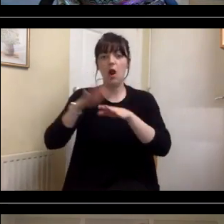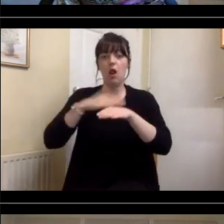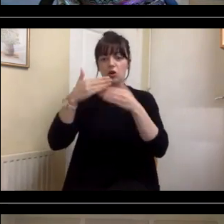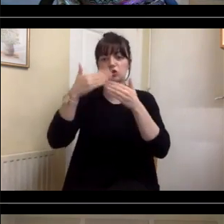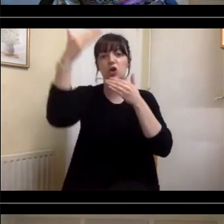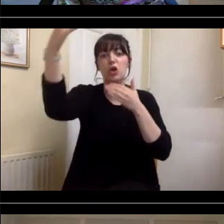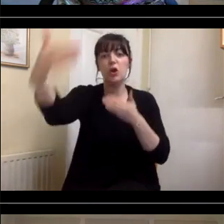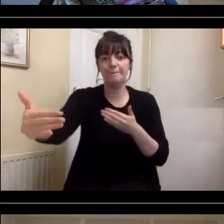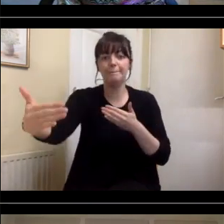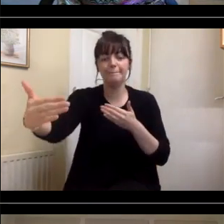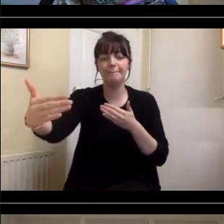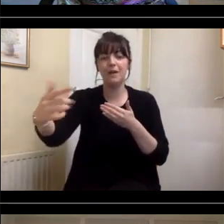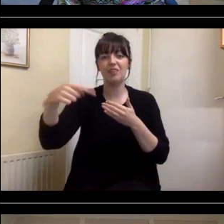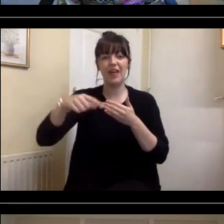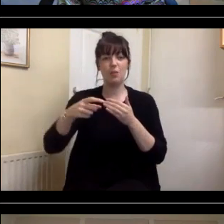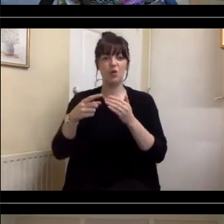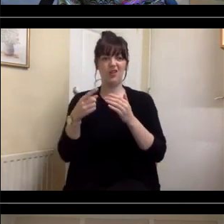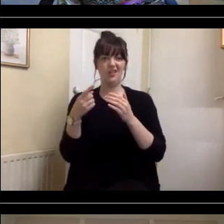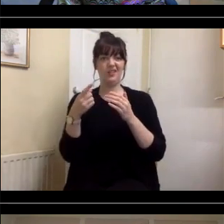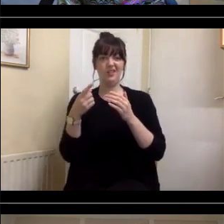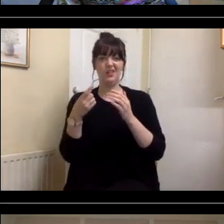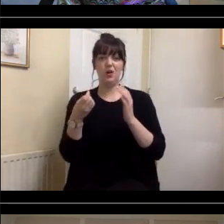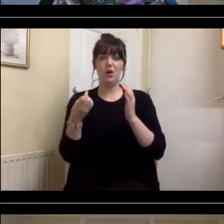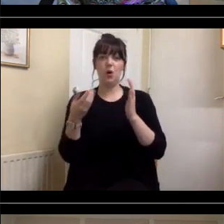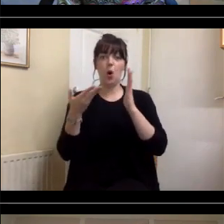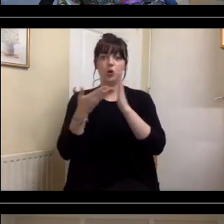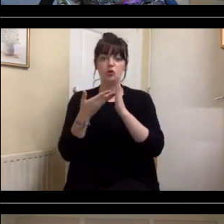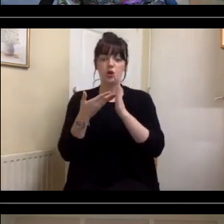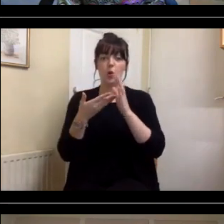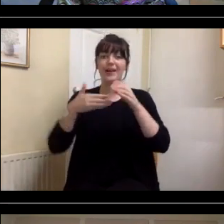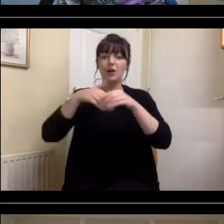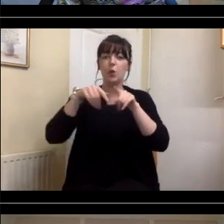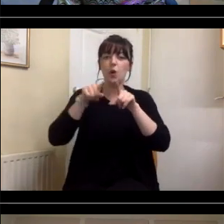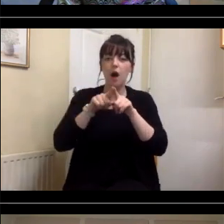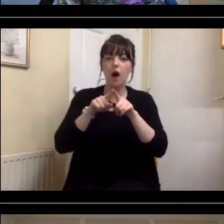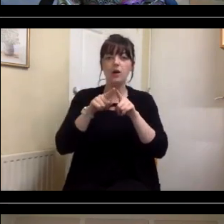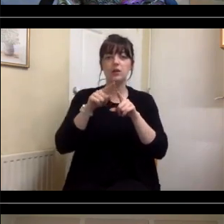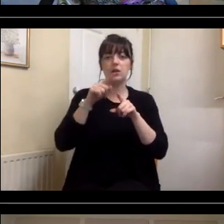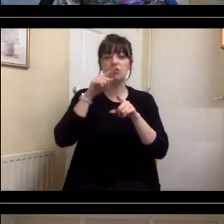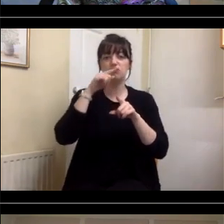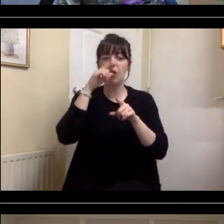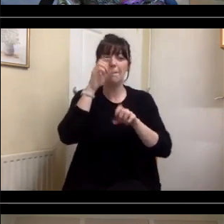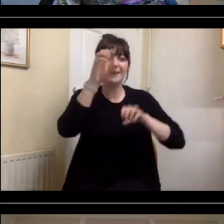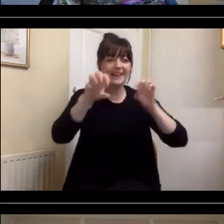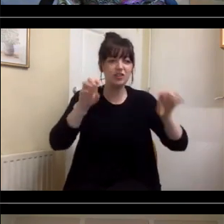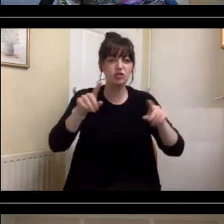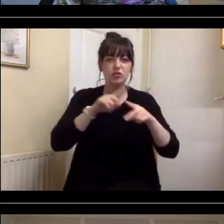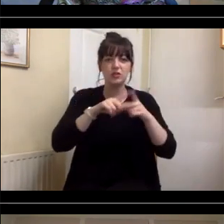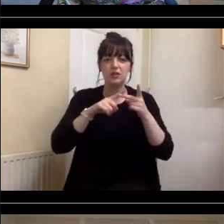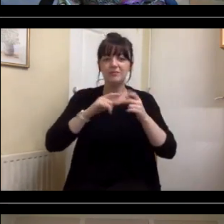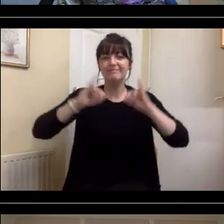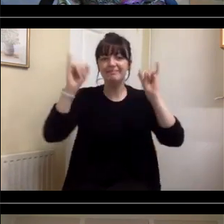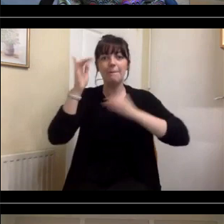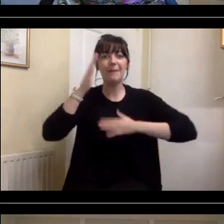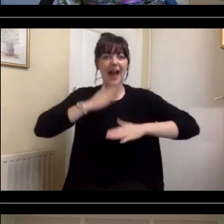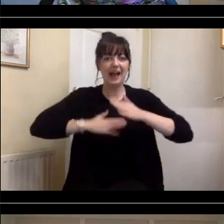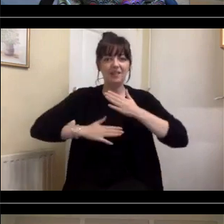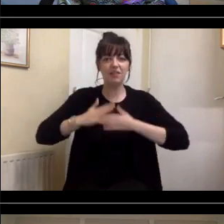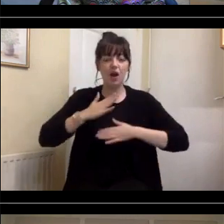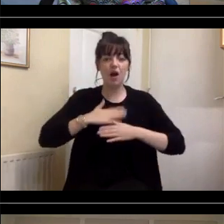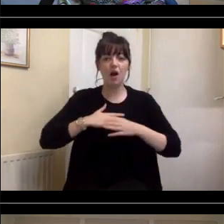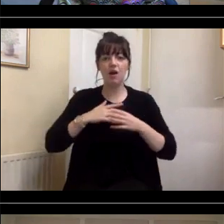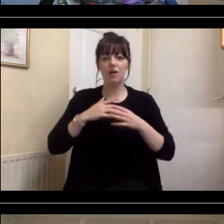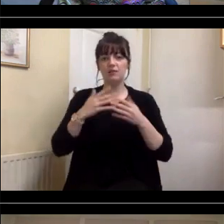that'll include managing fly tipping, trespassing, antisocial behaviour. But